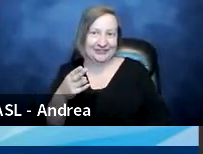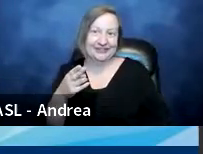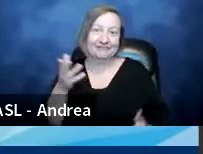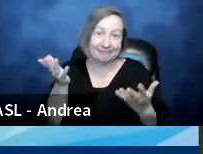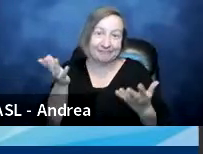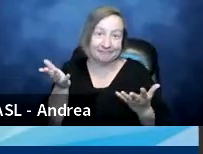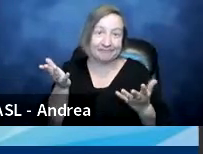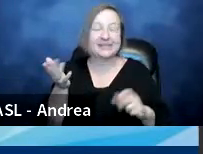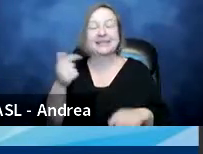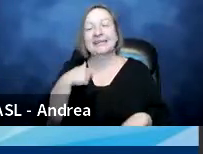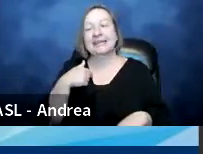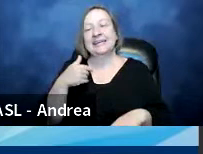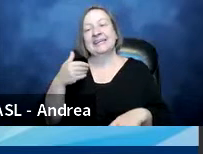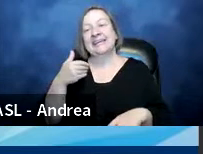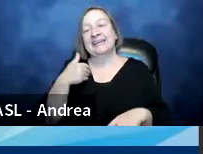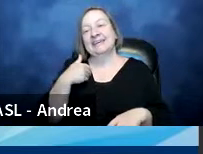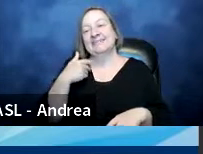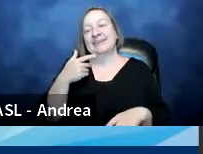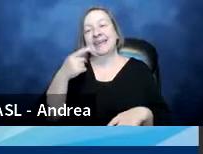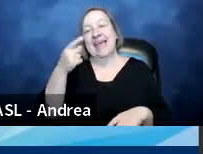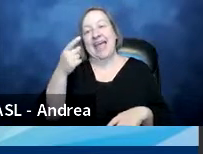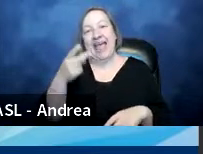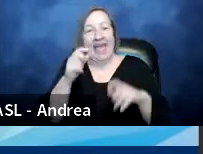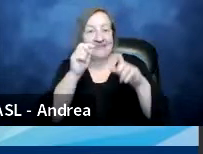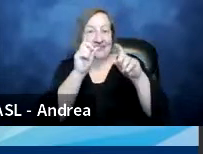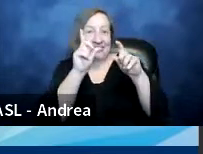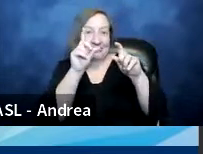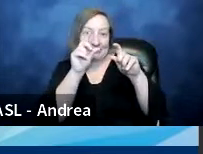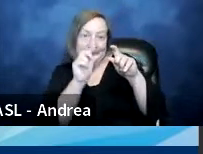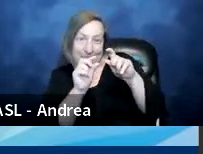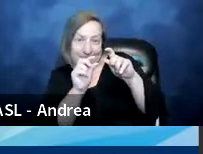So I have like a half a bar